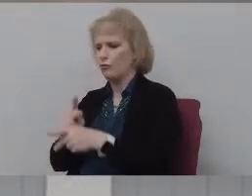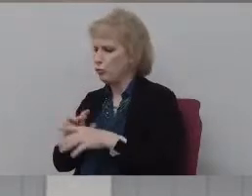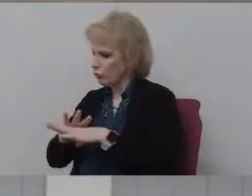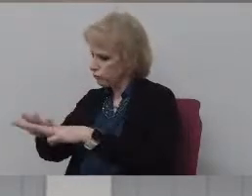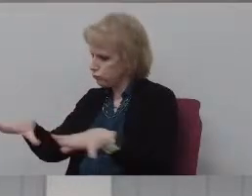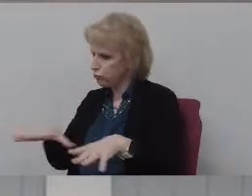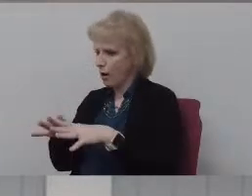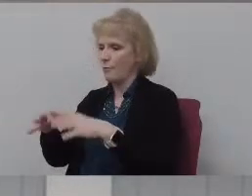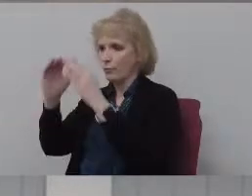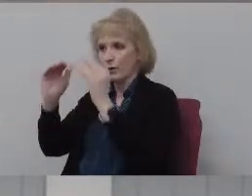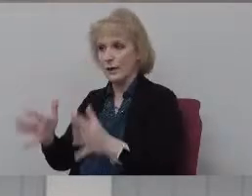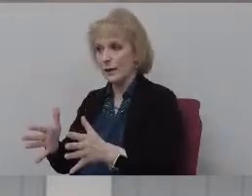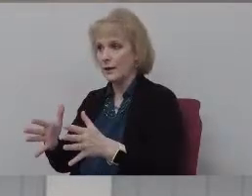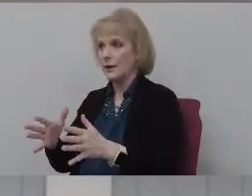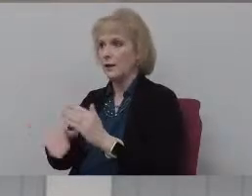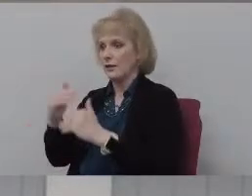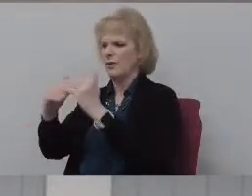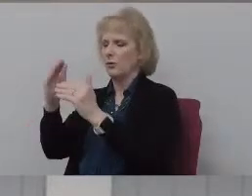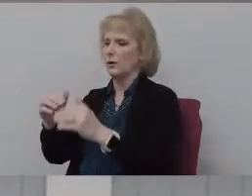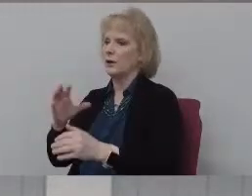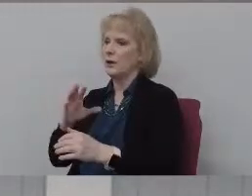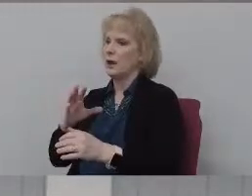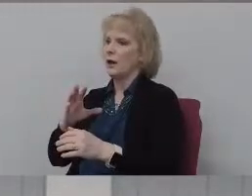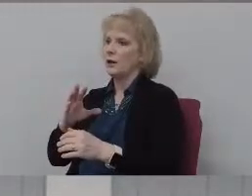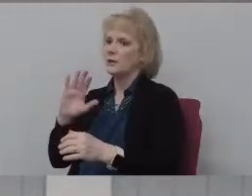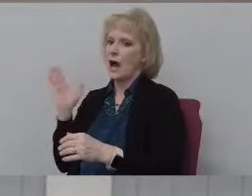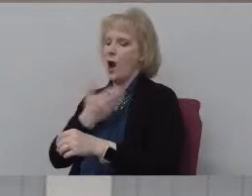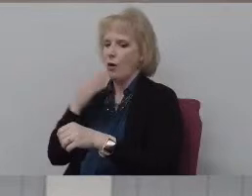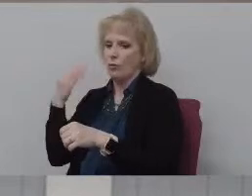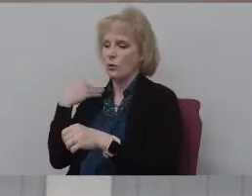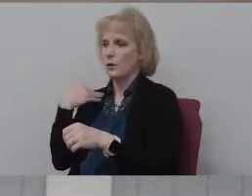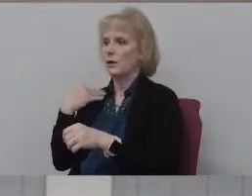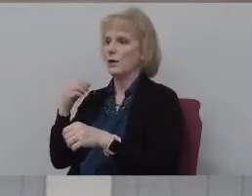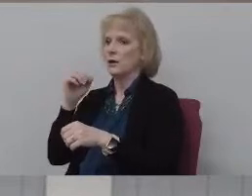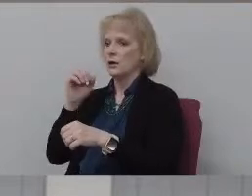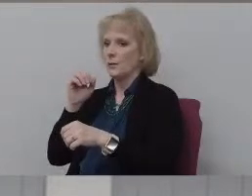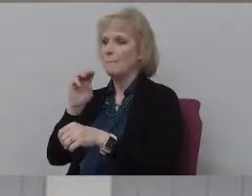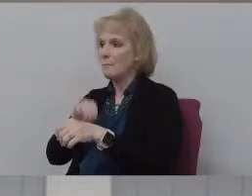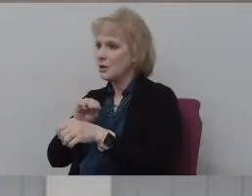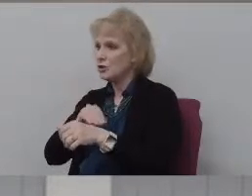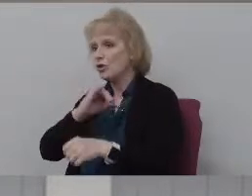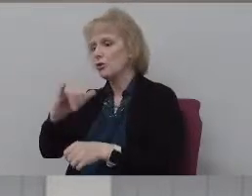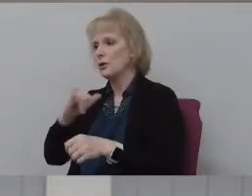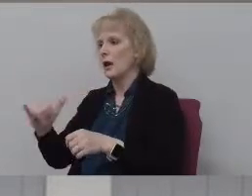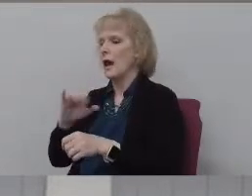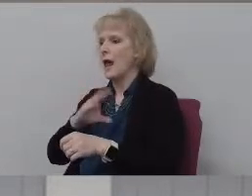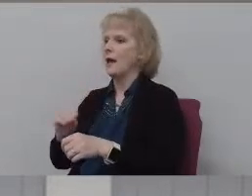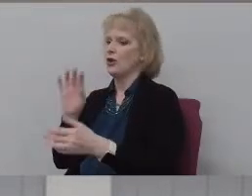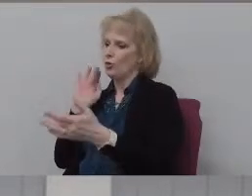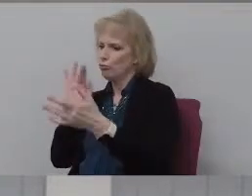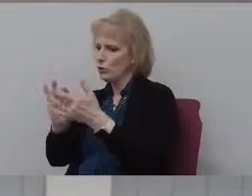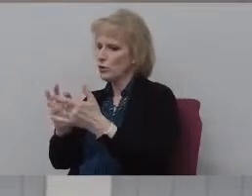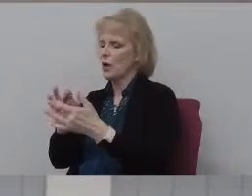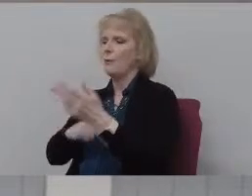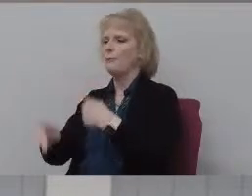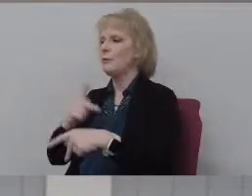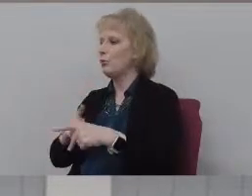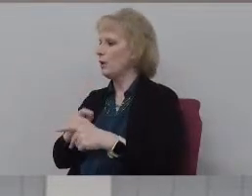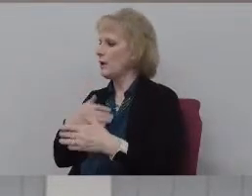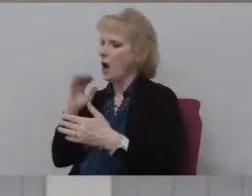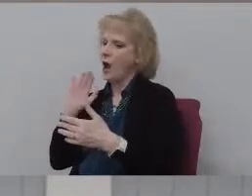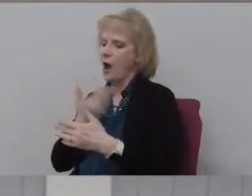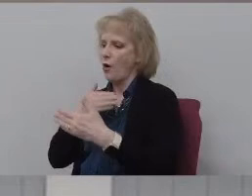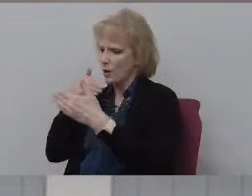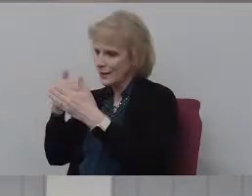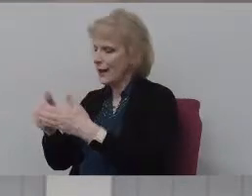our responsibility to minister to one another. It's our responsibility to reach out to the people in our neighborhoods and invite them to come